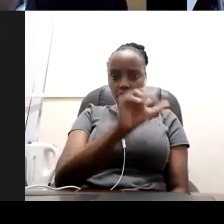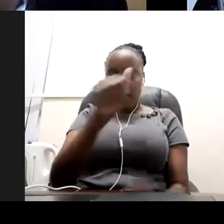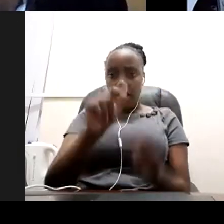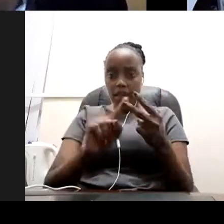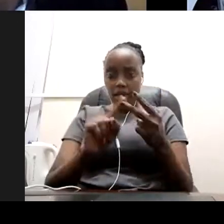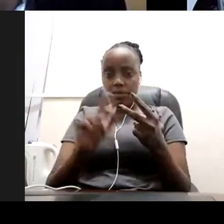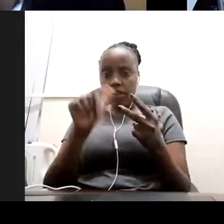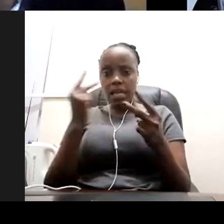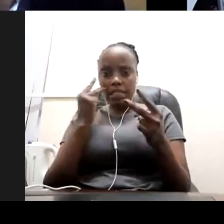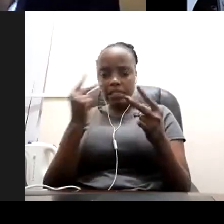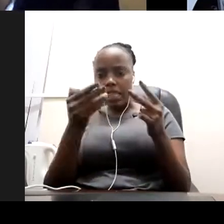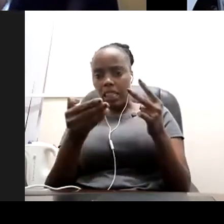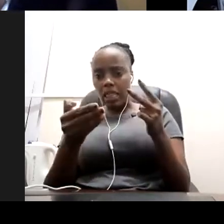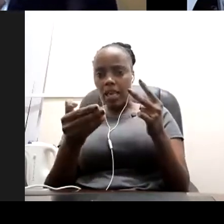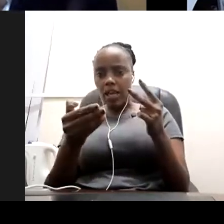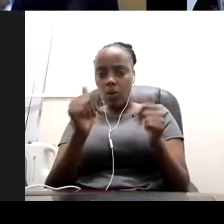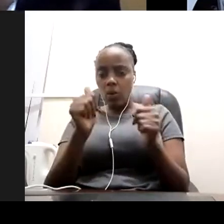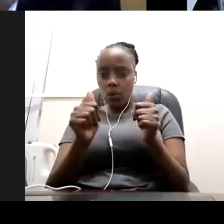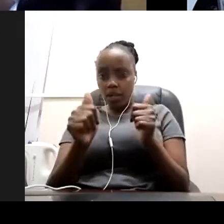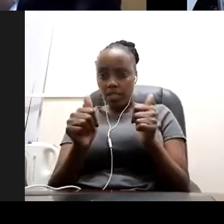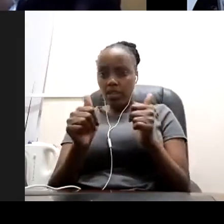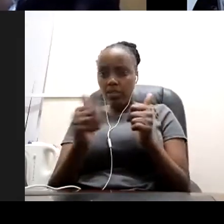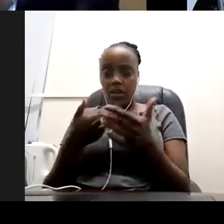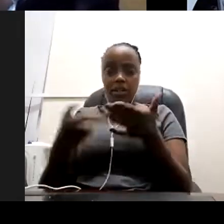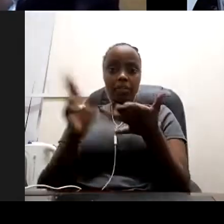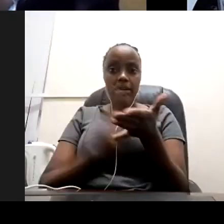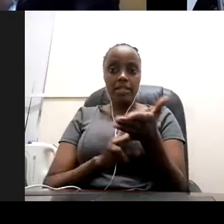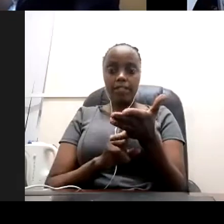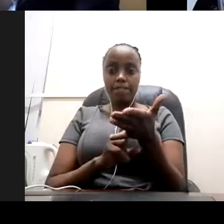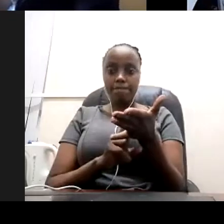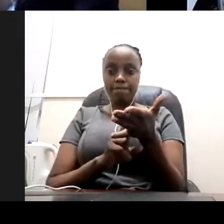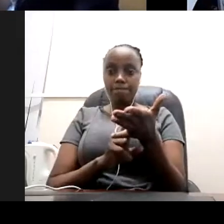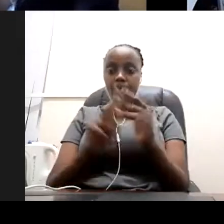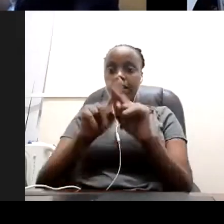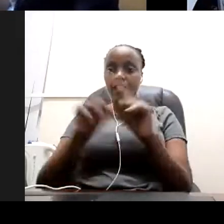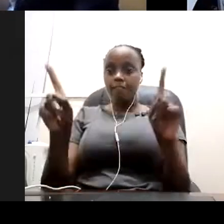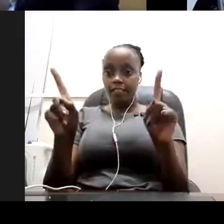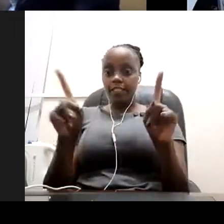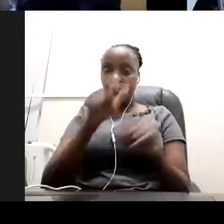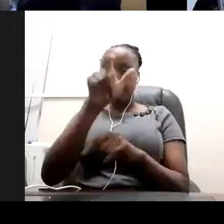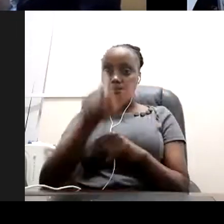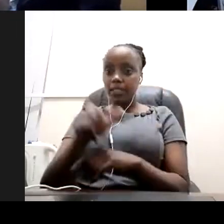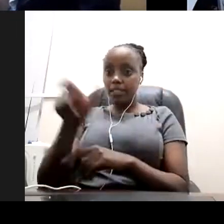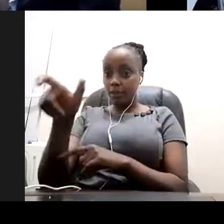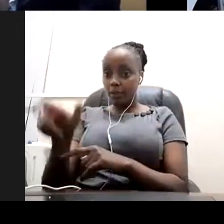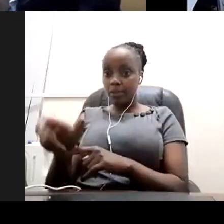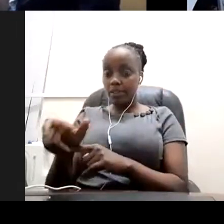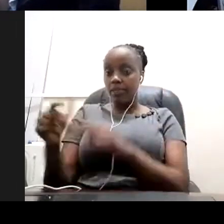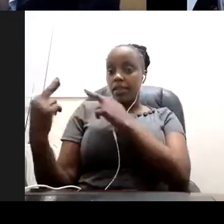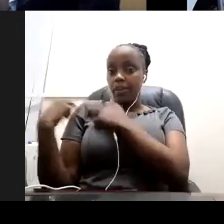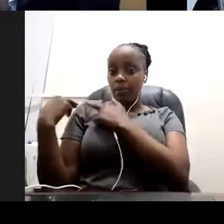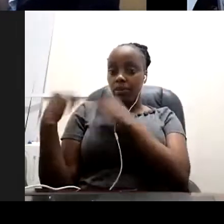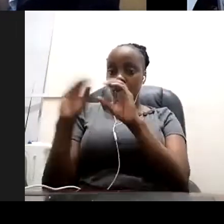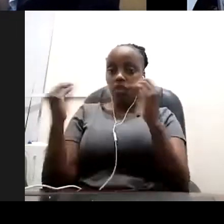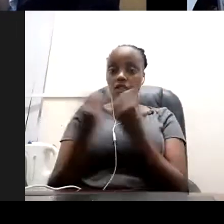see here that is being repeated by different people about the role of organizations like CBM.